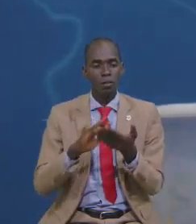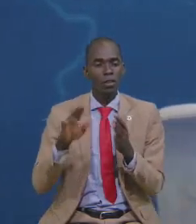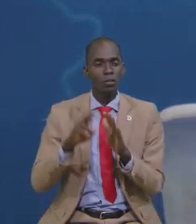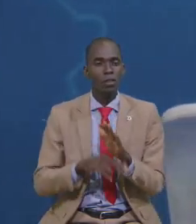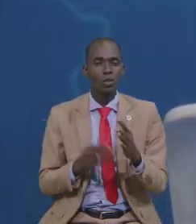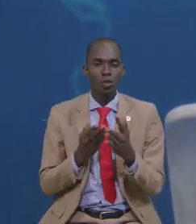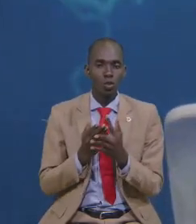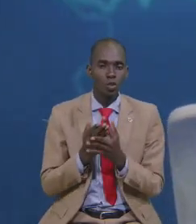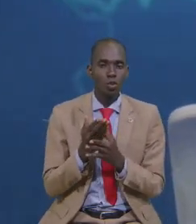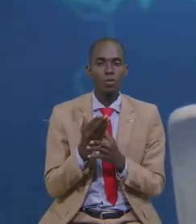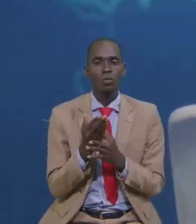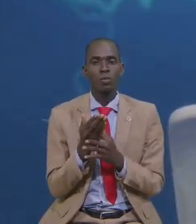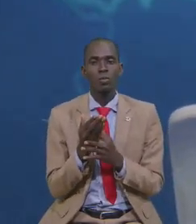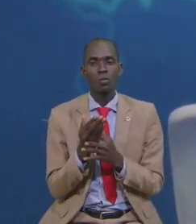the